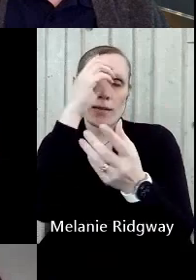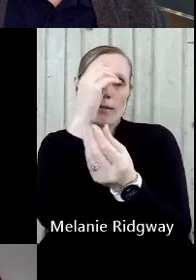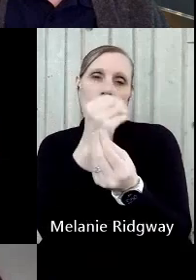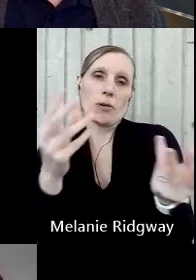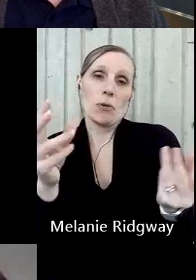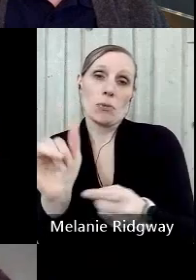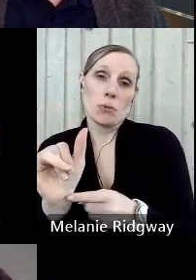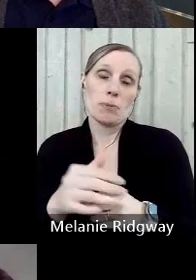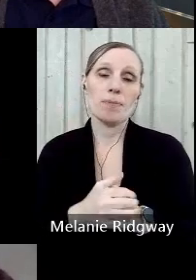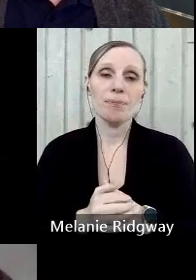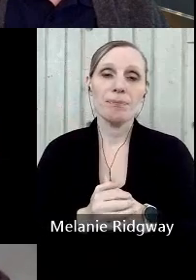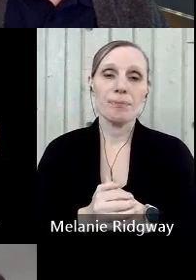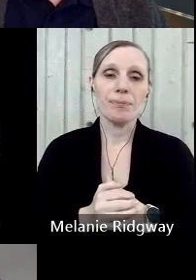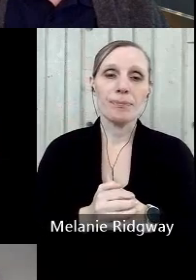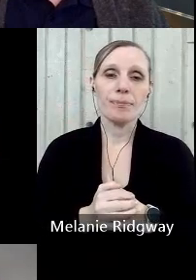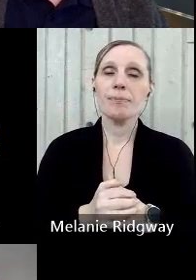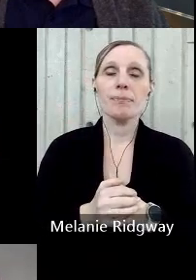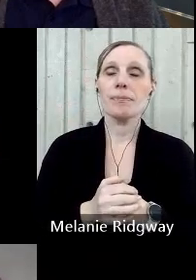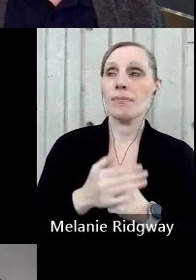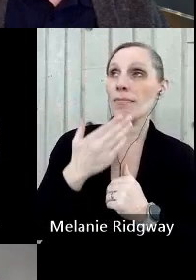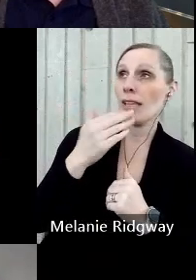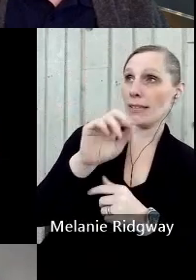Thanks, Sarah. Okay,